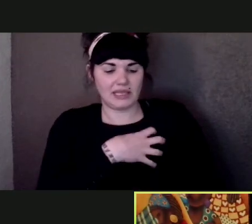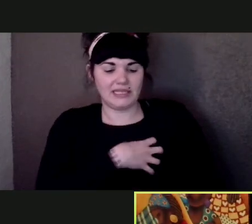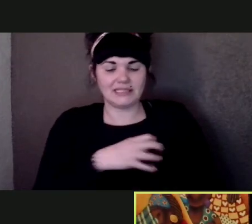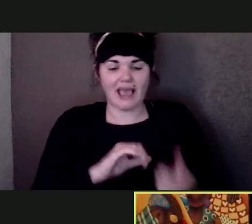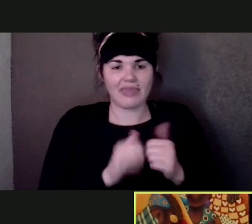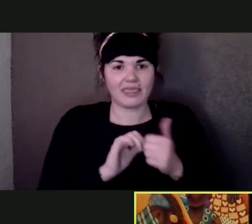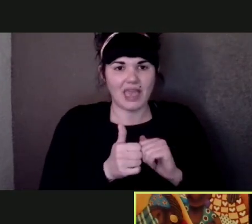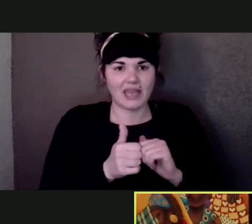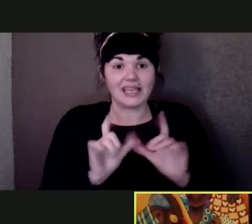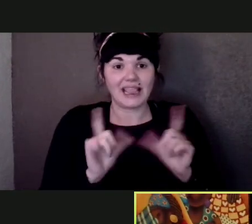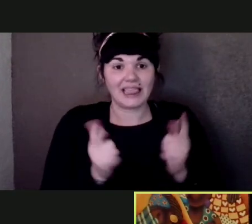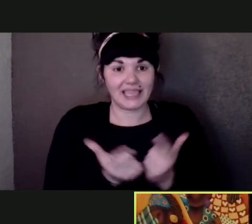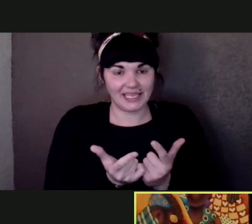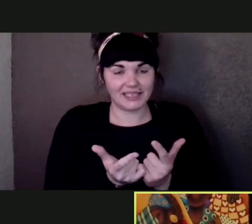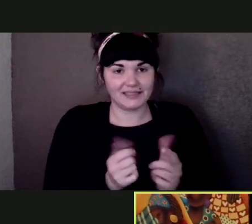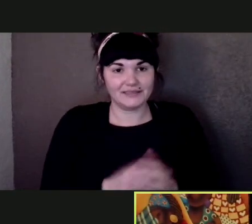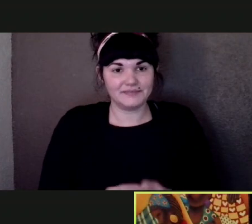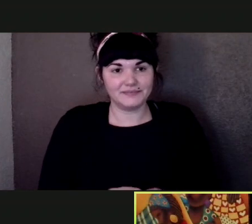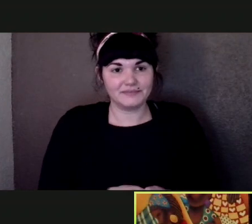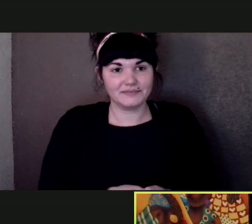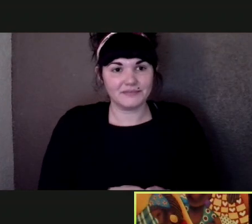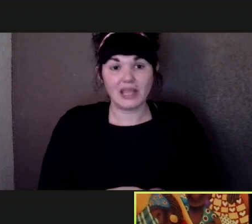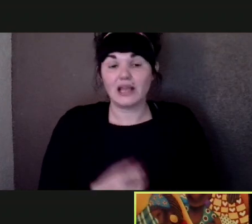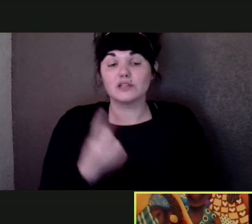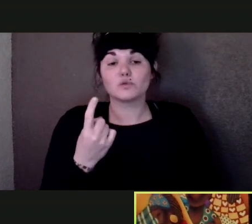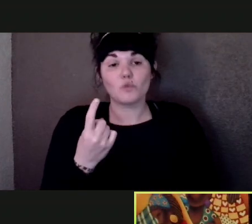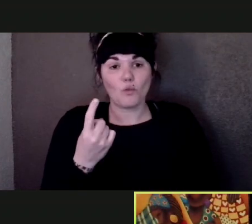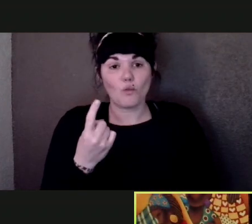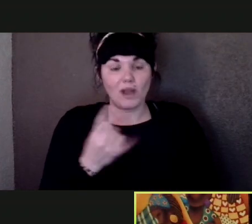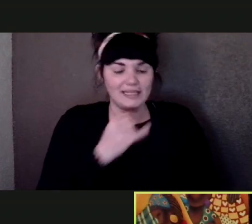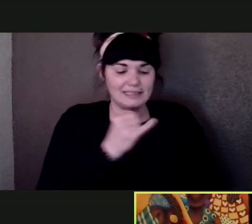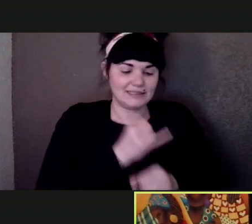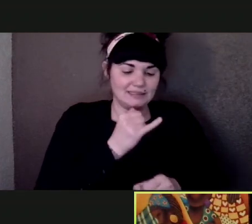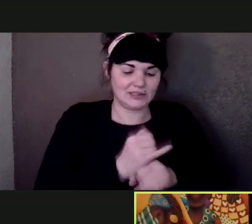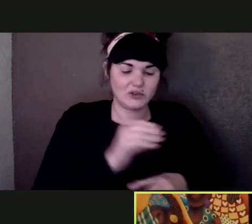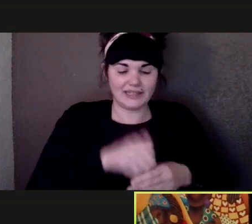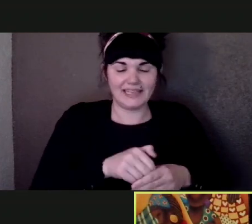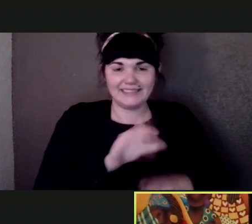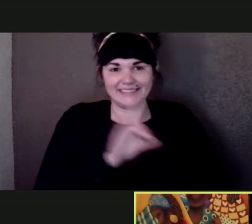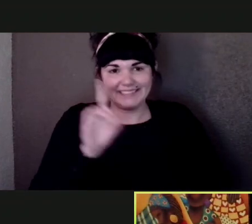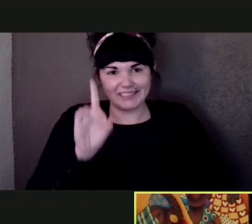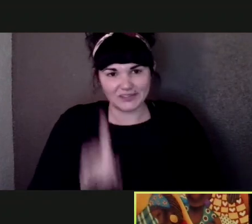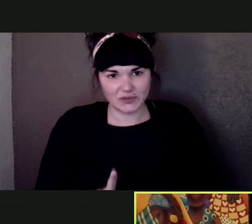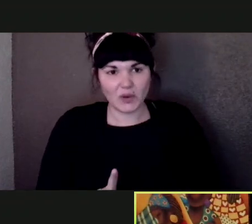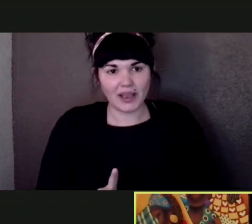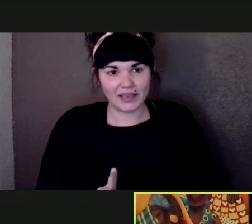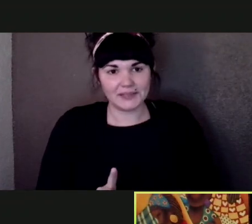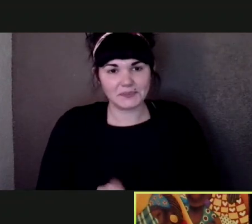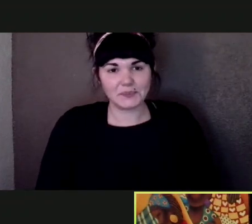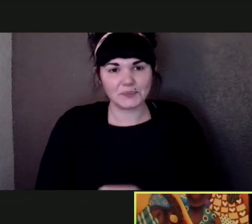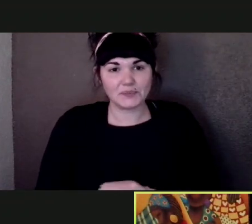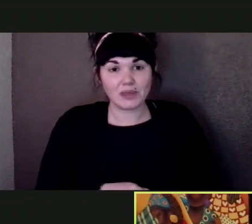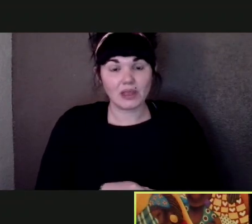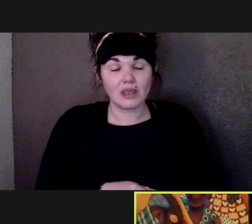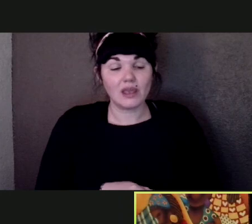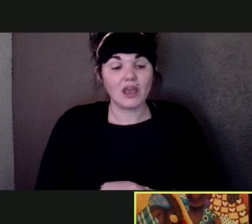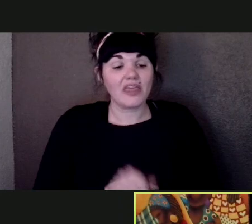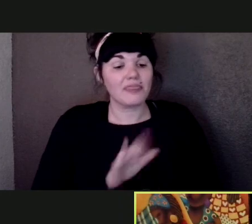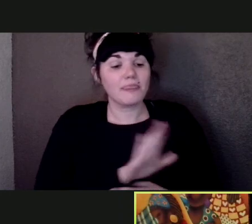those institutions in the city of Detroit that has made it a point where our young people, our little people to teenagers